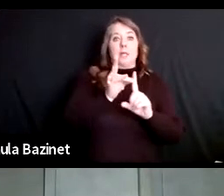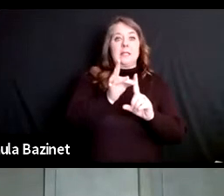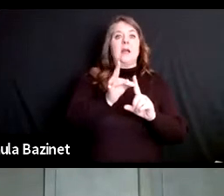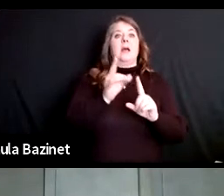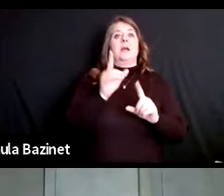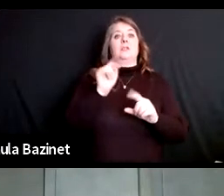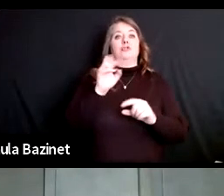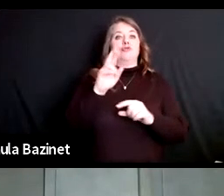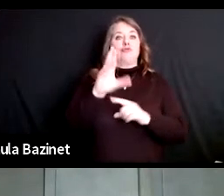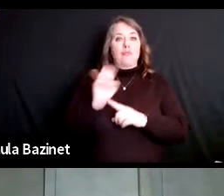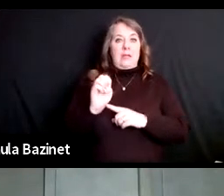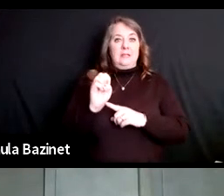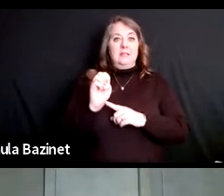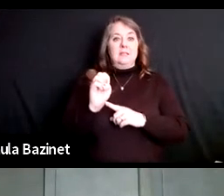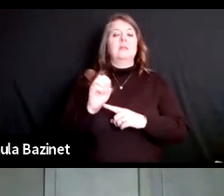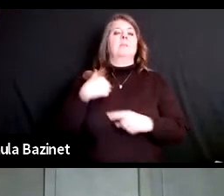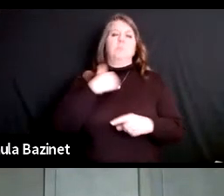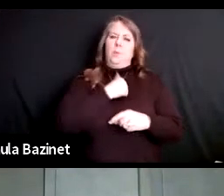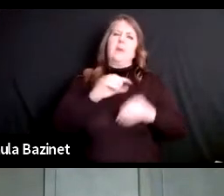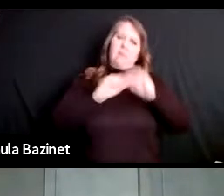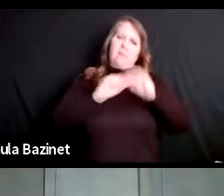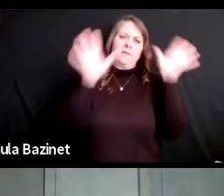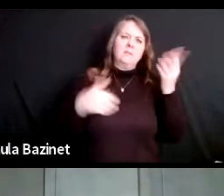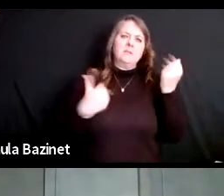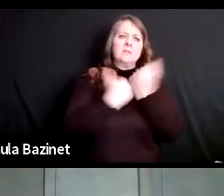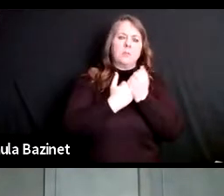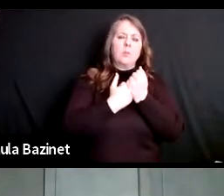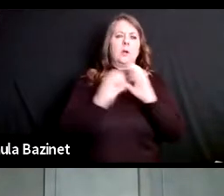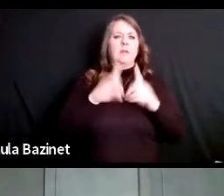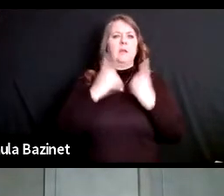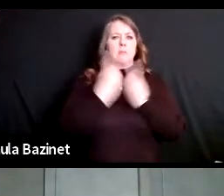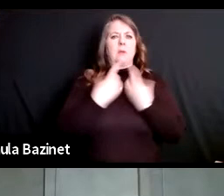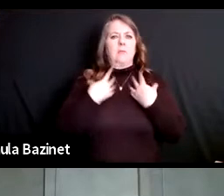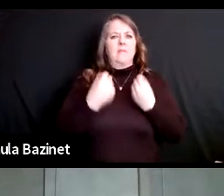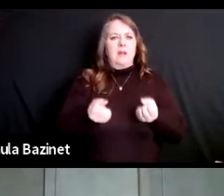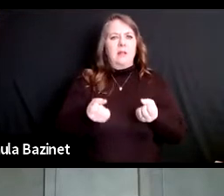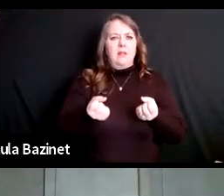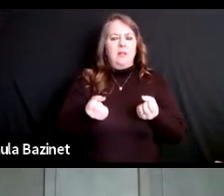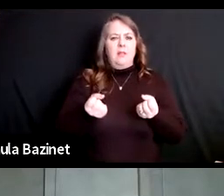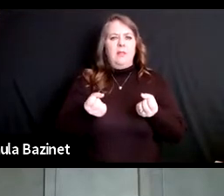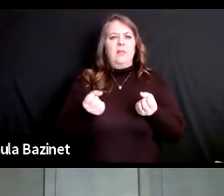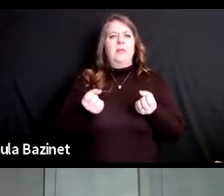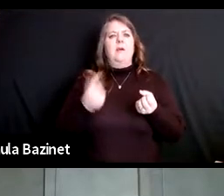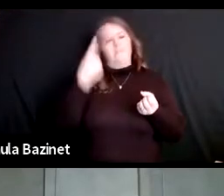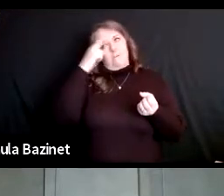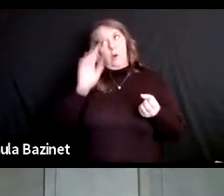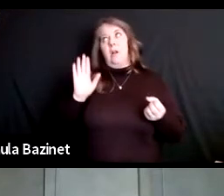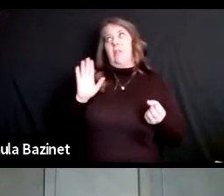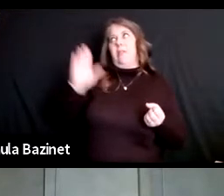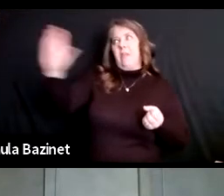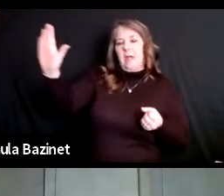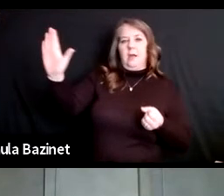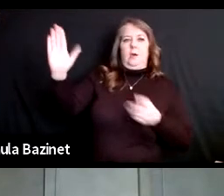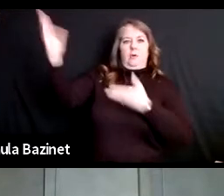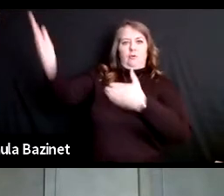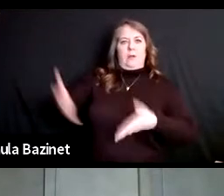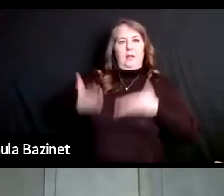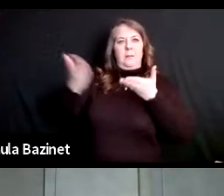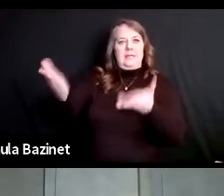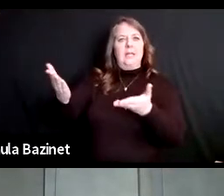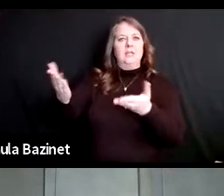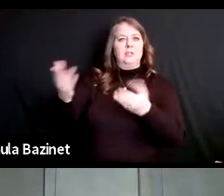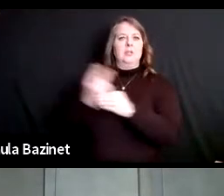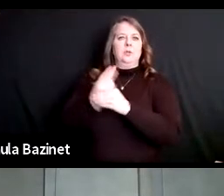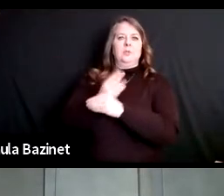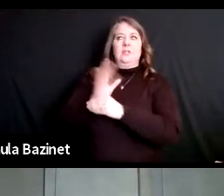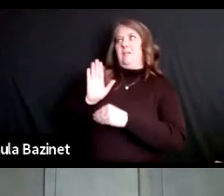We obviously are supporting Department of Health in terms of their recommendations. We're using their